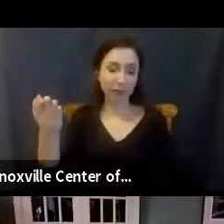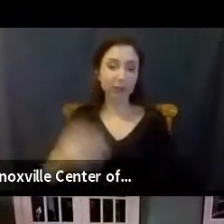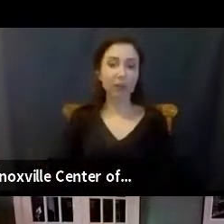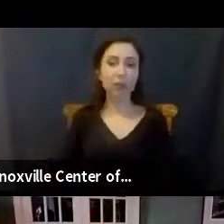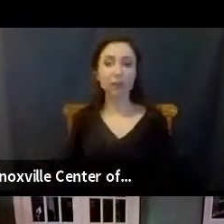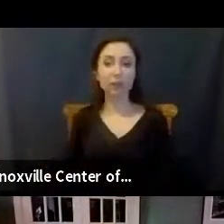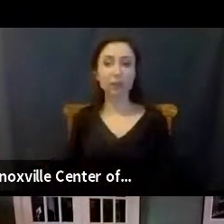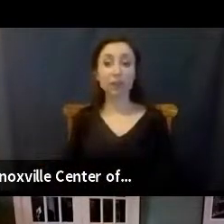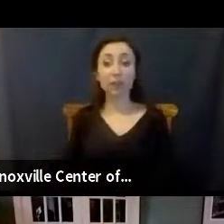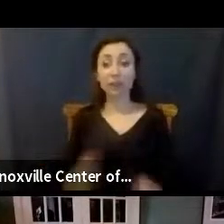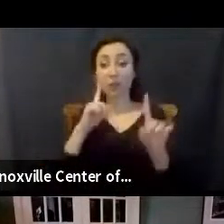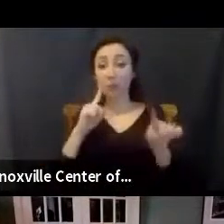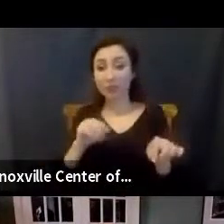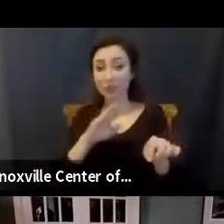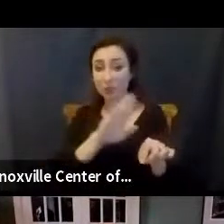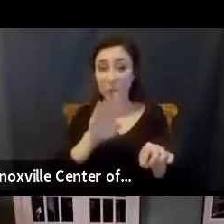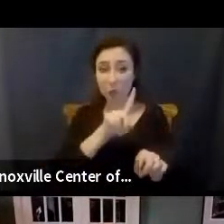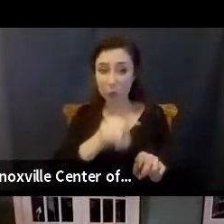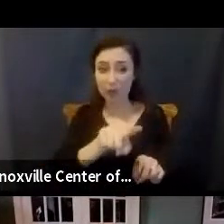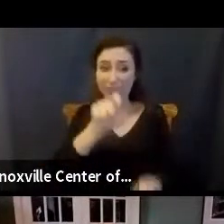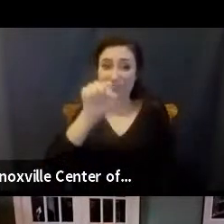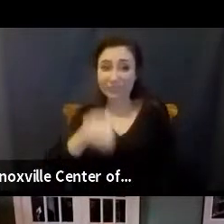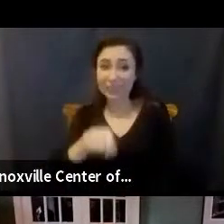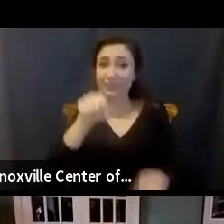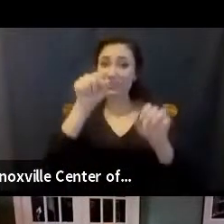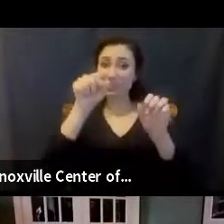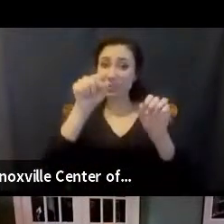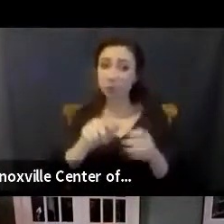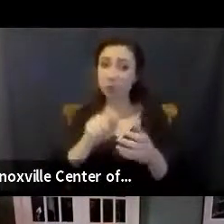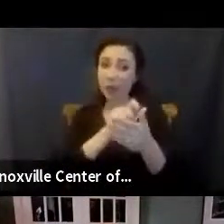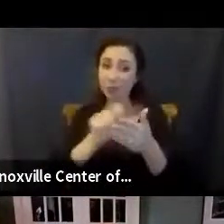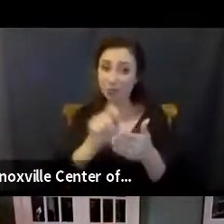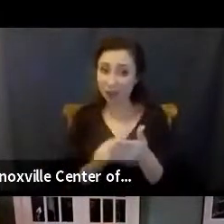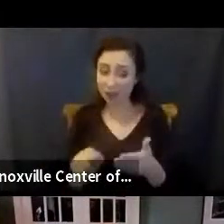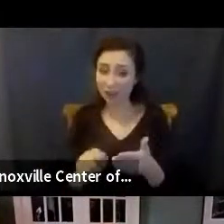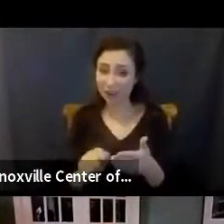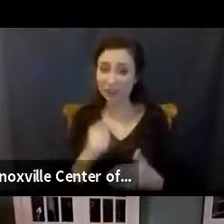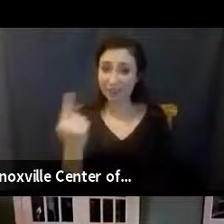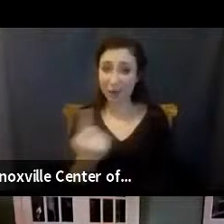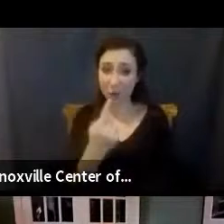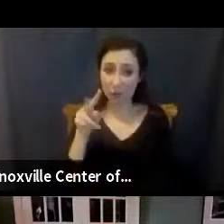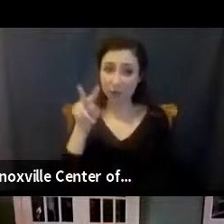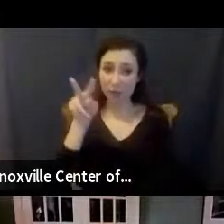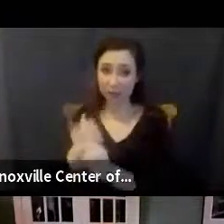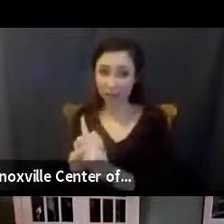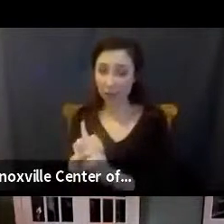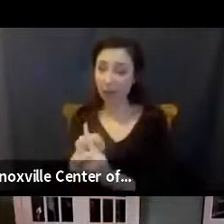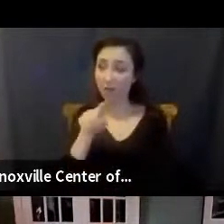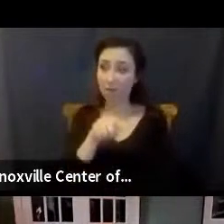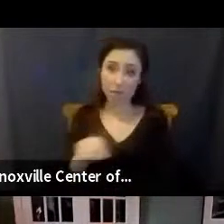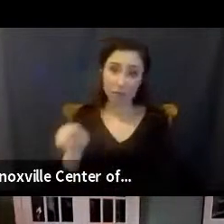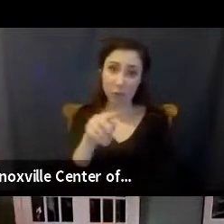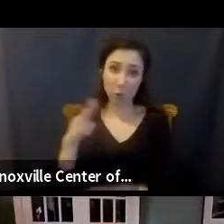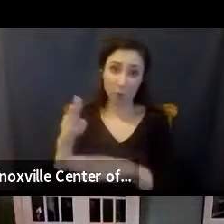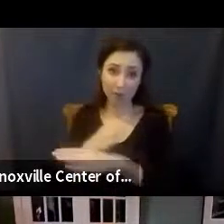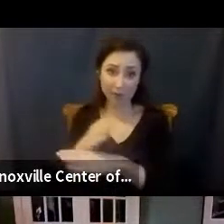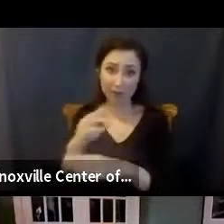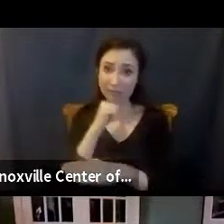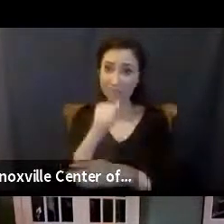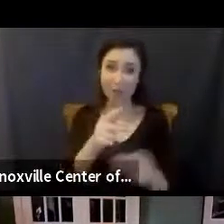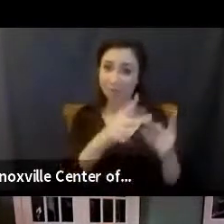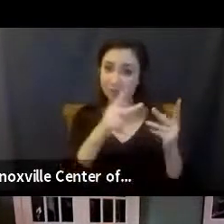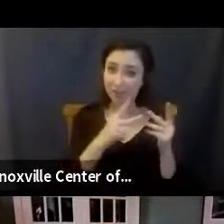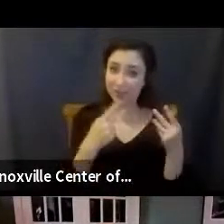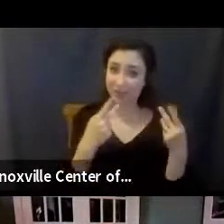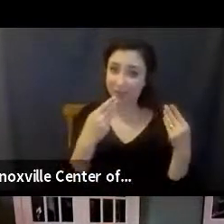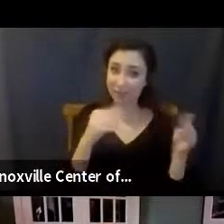the answer to your question, of course, is yes, it can be written so that it only applies to those entities and not to ones that sell.